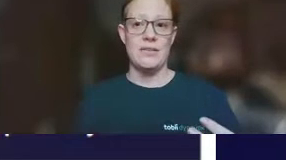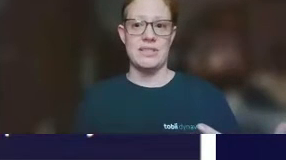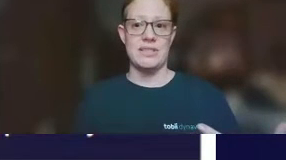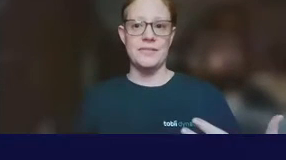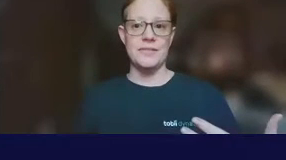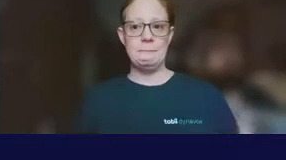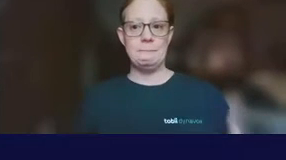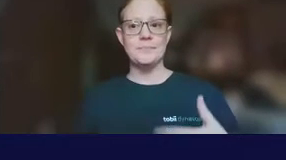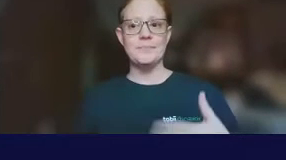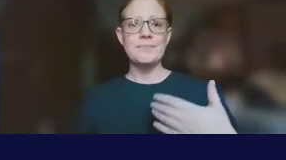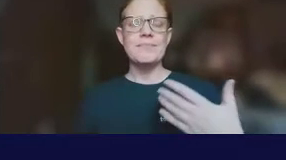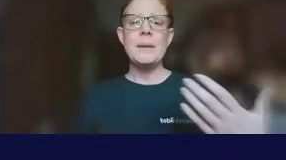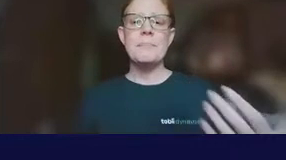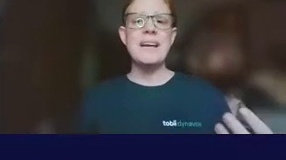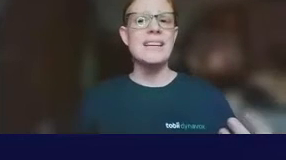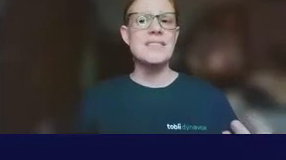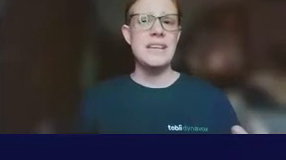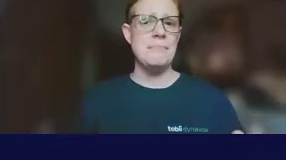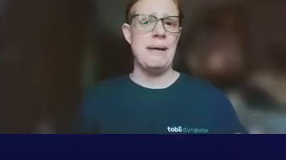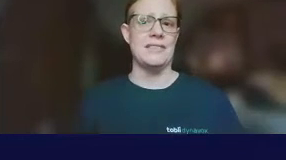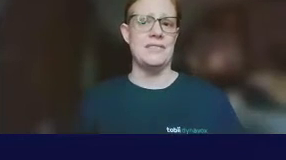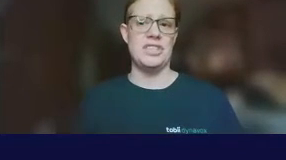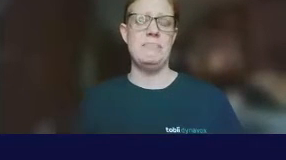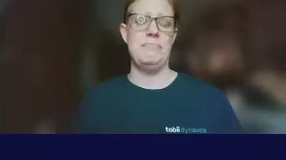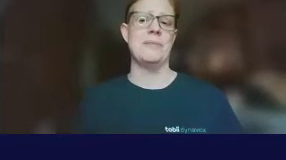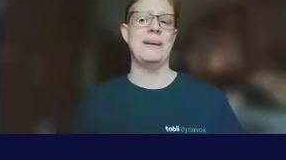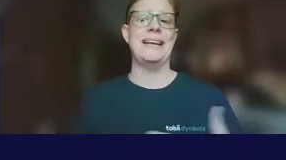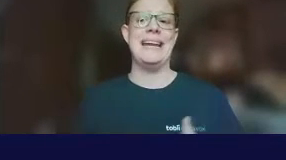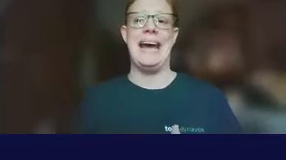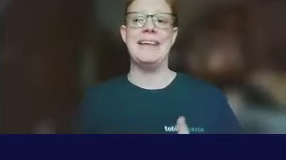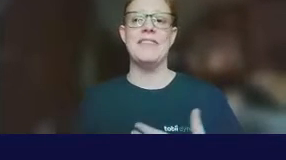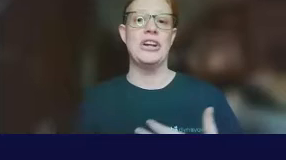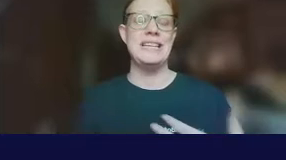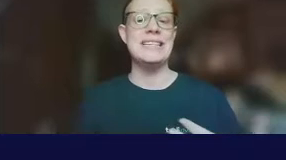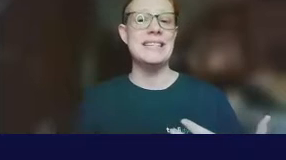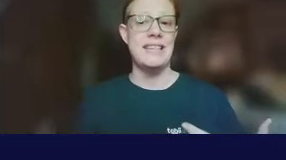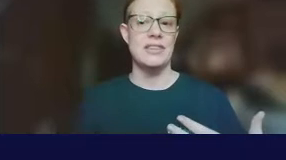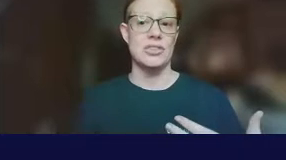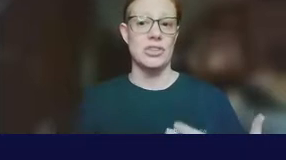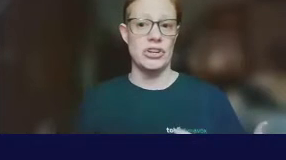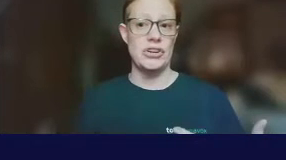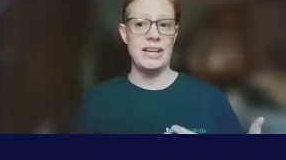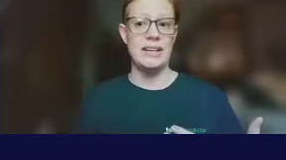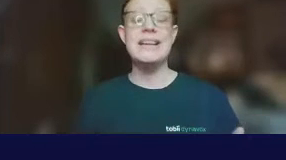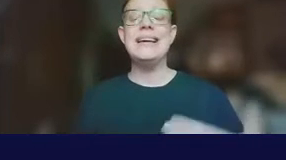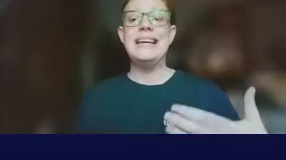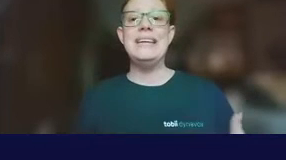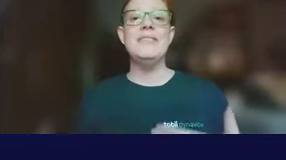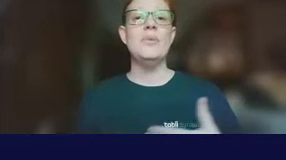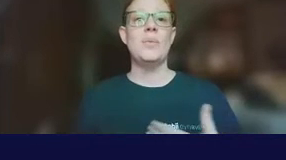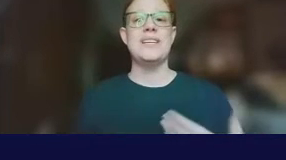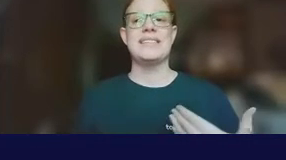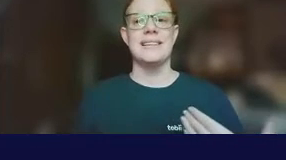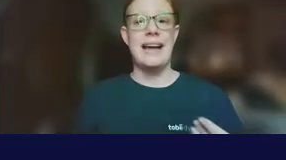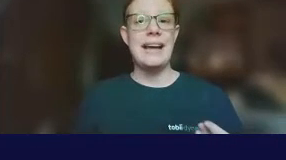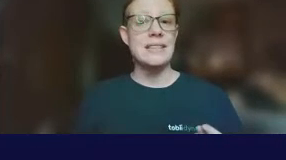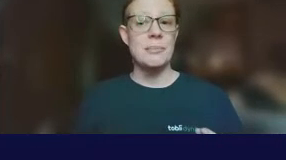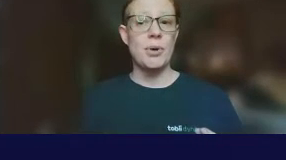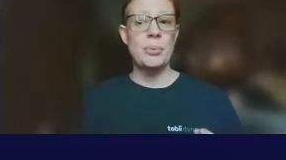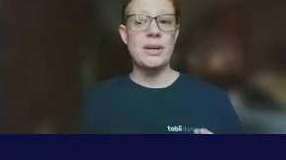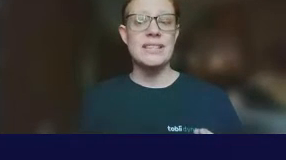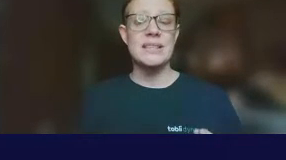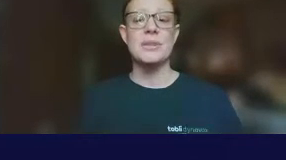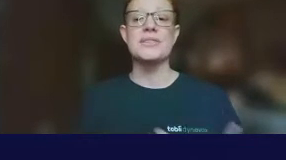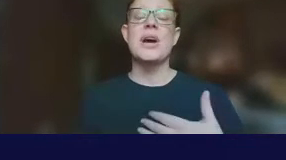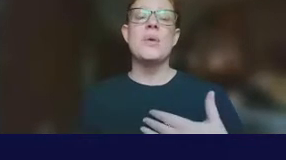communicator themselves. Because of the impact vision impairment can have on incidental learning, even when we select